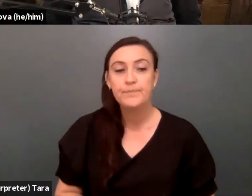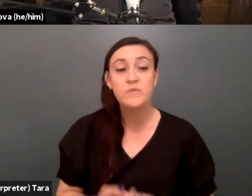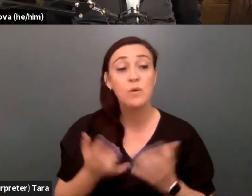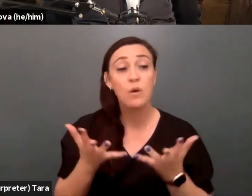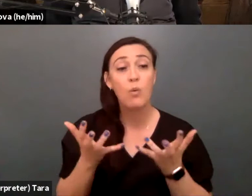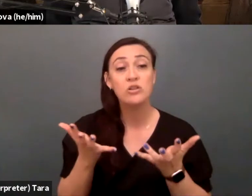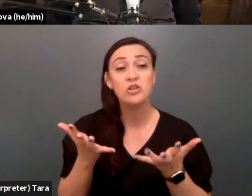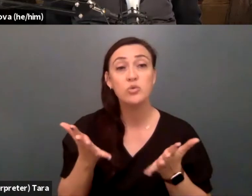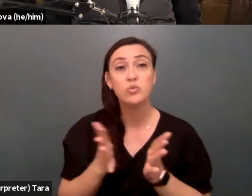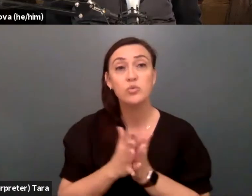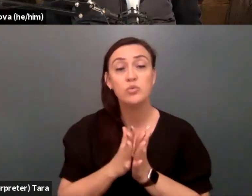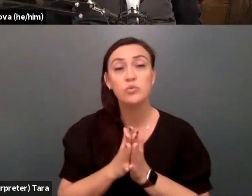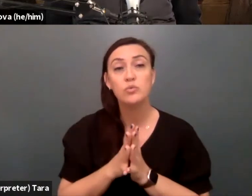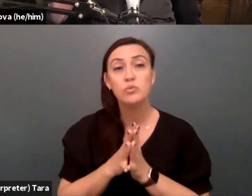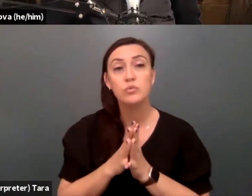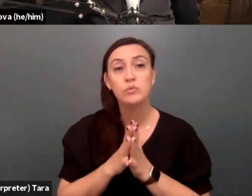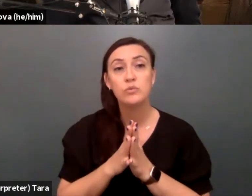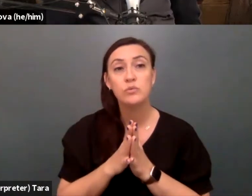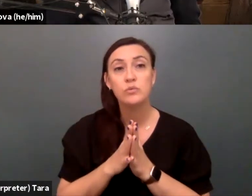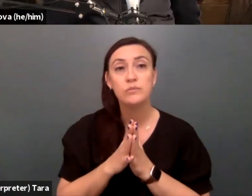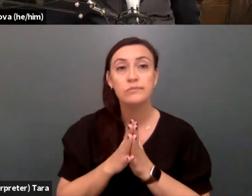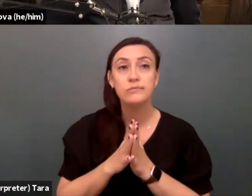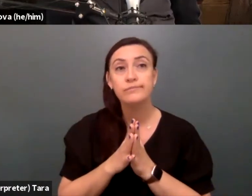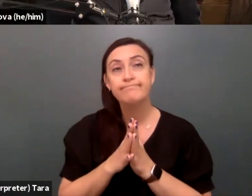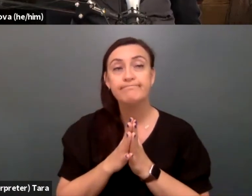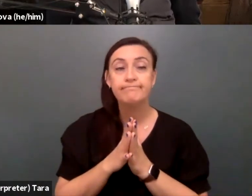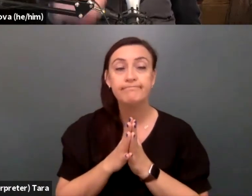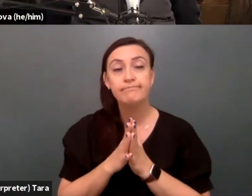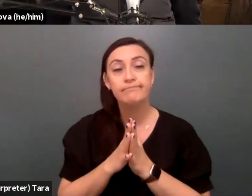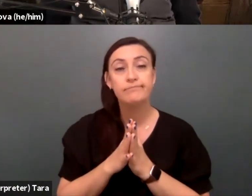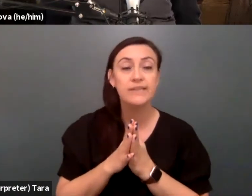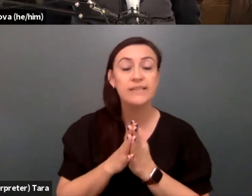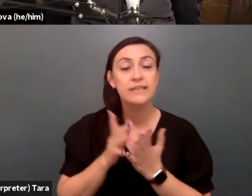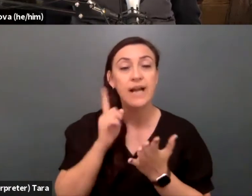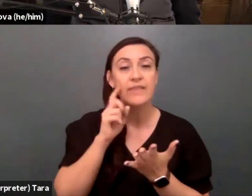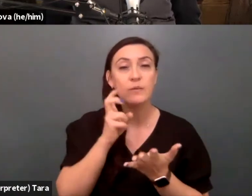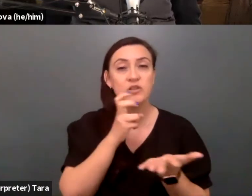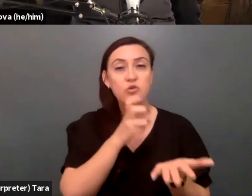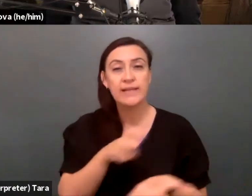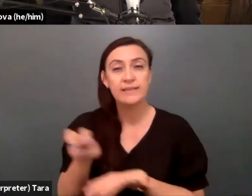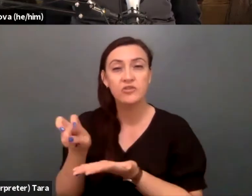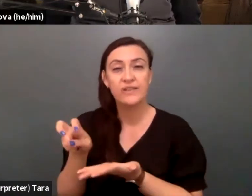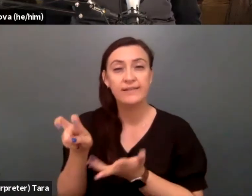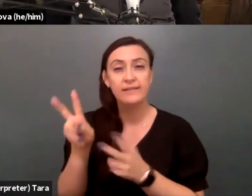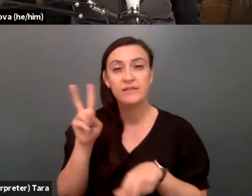of, not necessarily, well, I think we should transition to